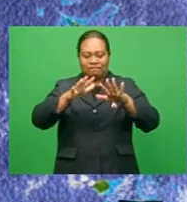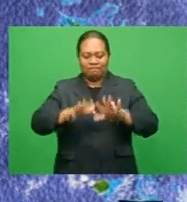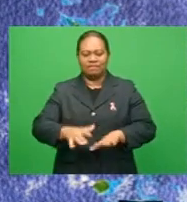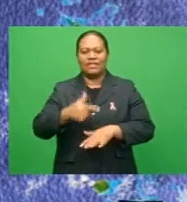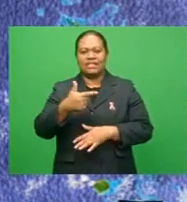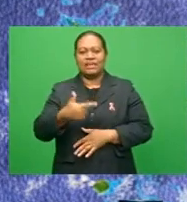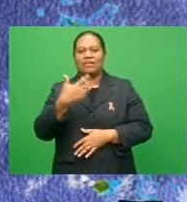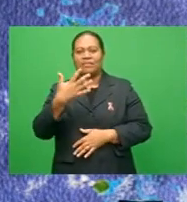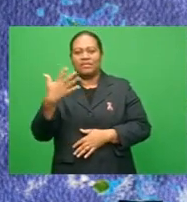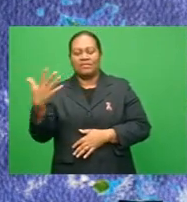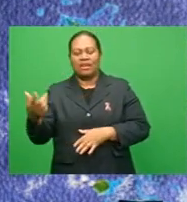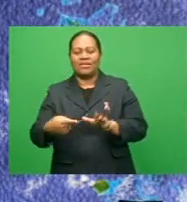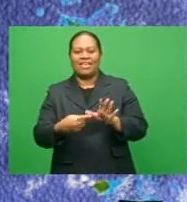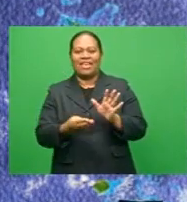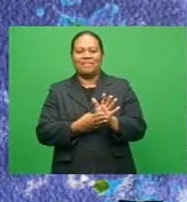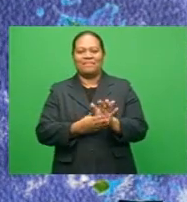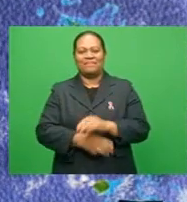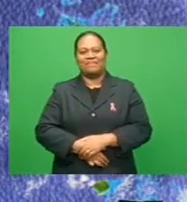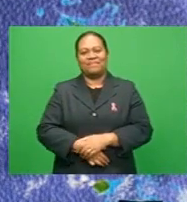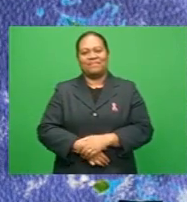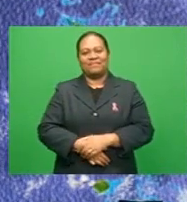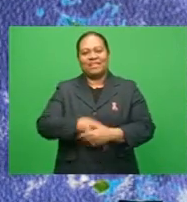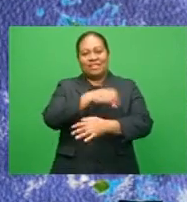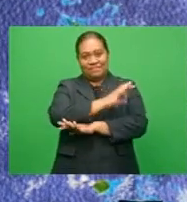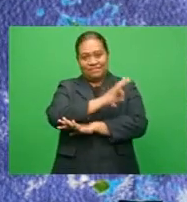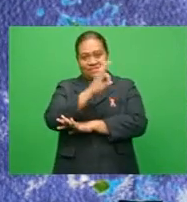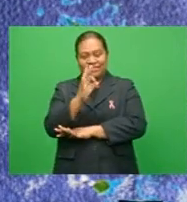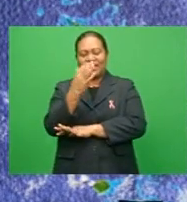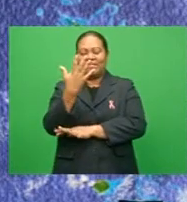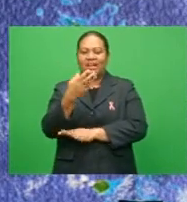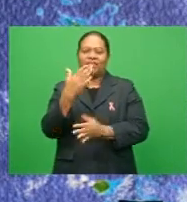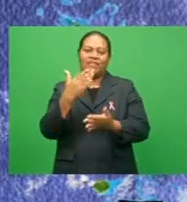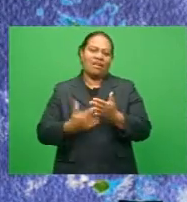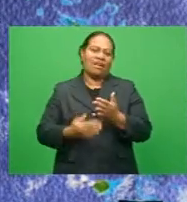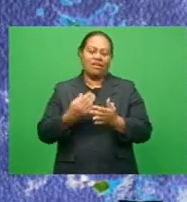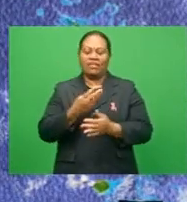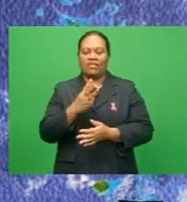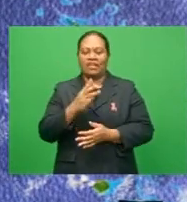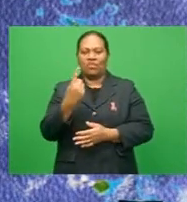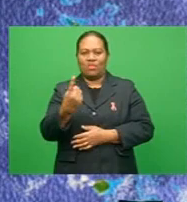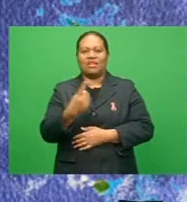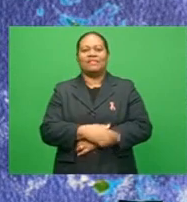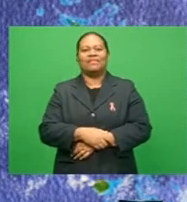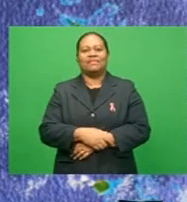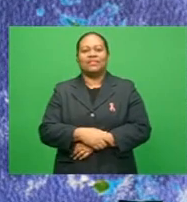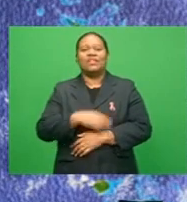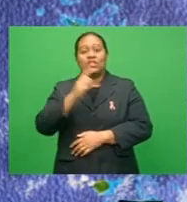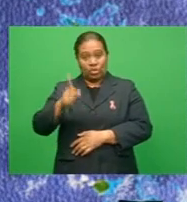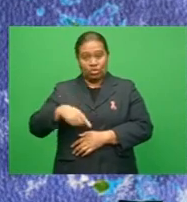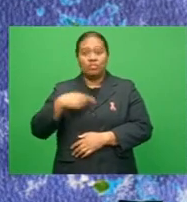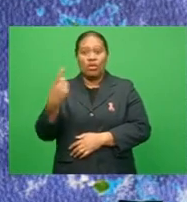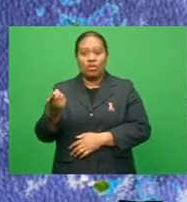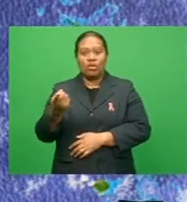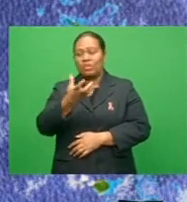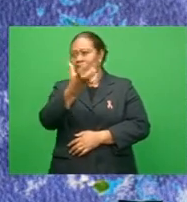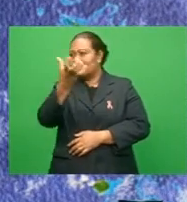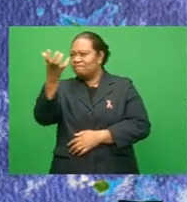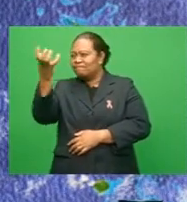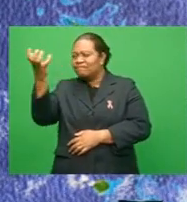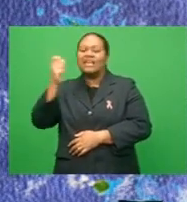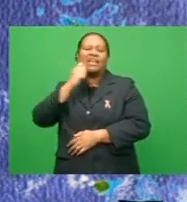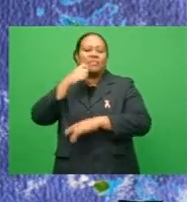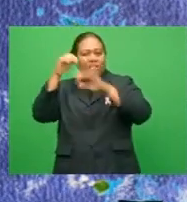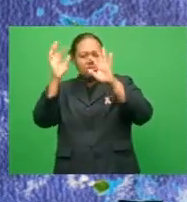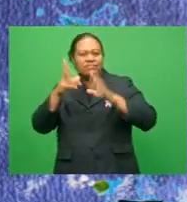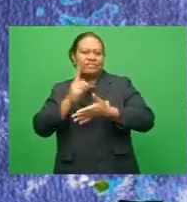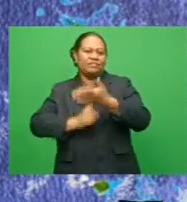tide at 7:55 a.m. Sunrise is at 5:31. Now, for tomorrow, expect cloudy periods with some